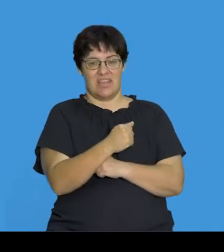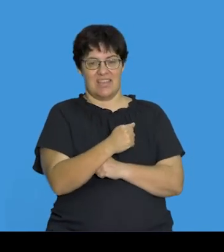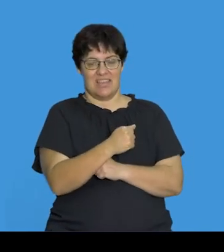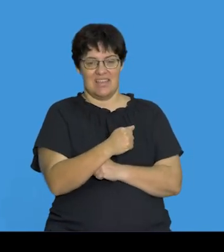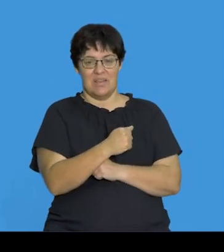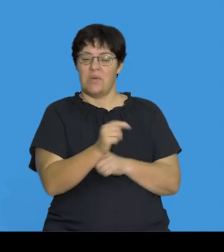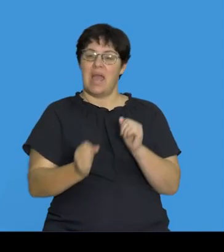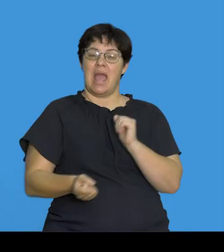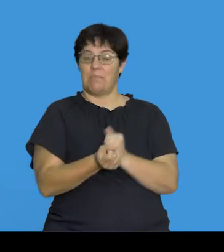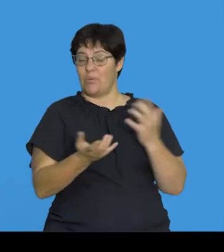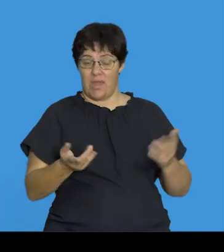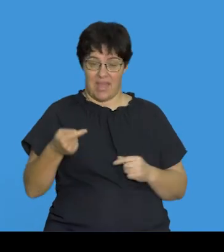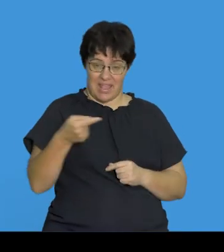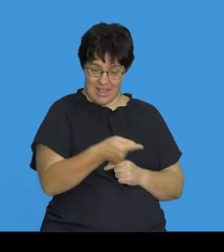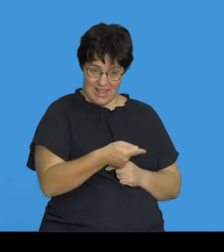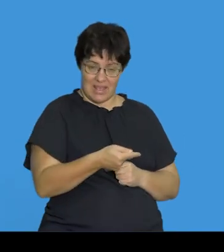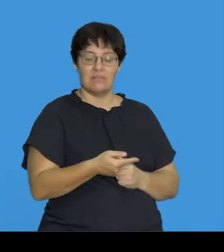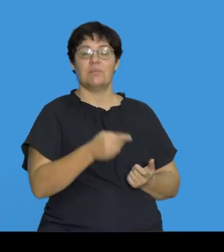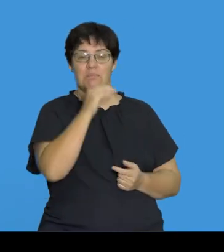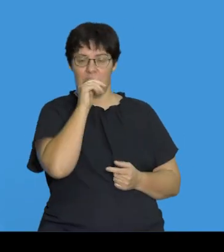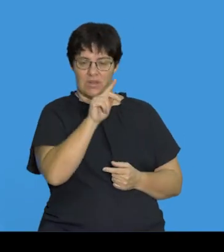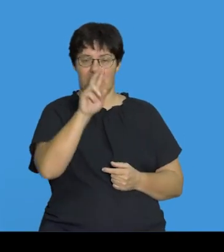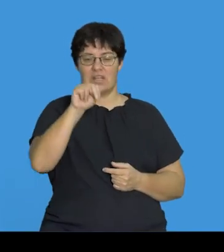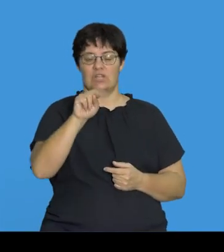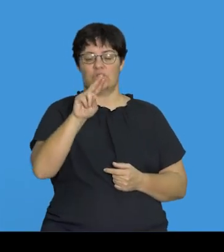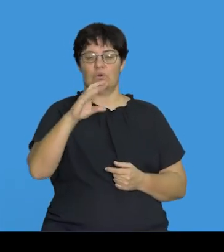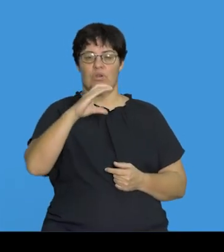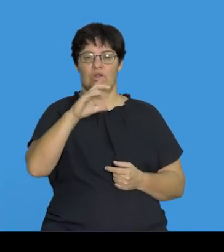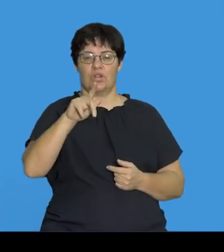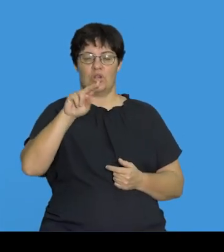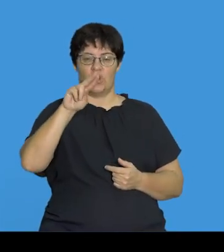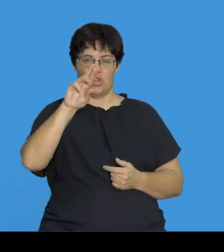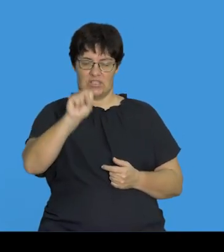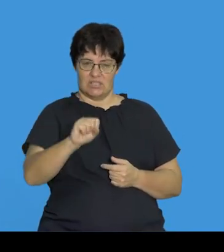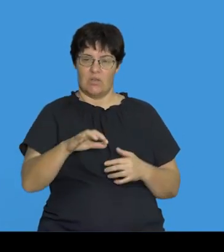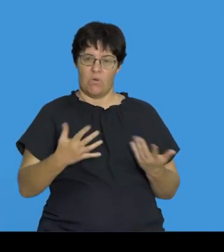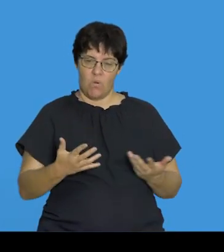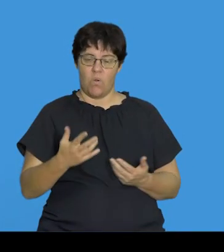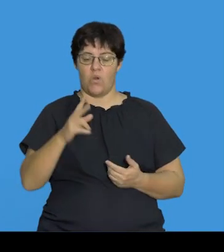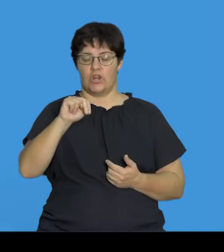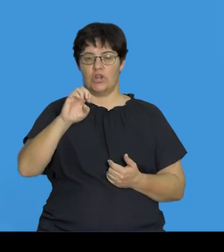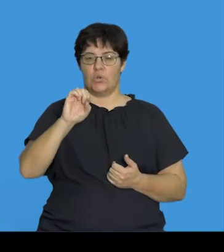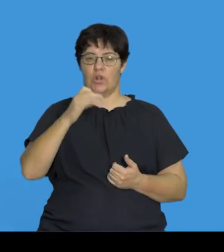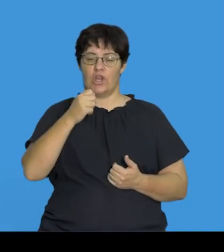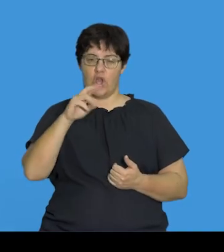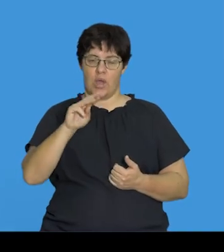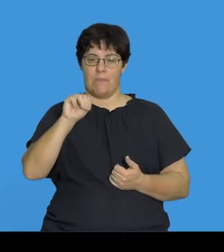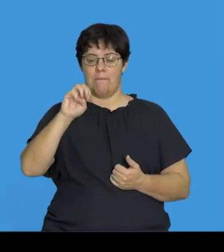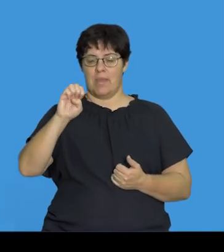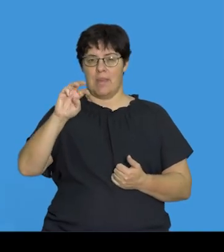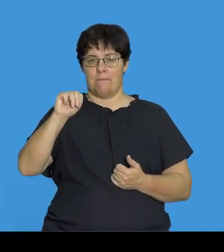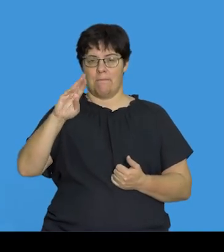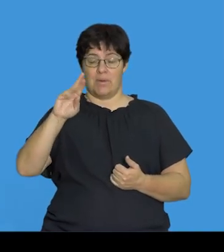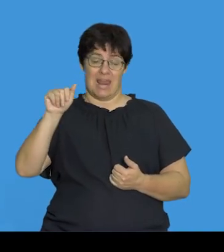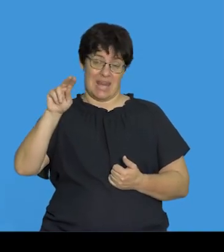in which all of this is occurring. And so that points to the nucleus or the nuclear membrane. So that's the